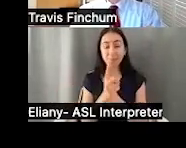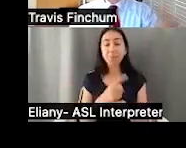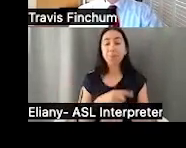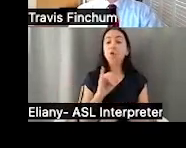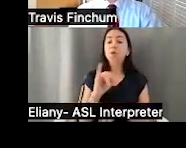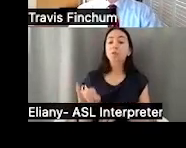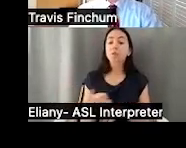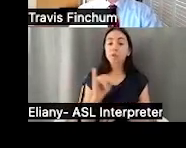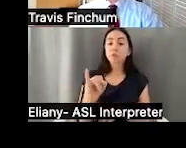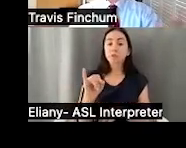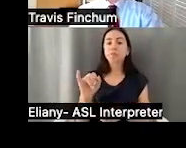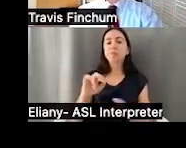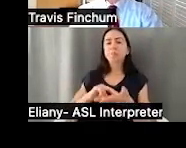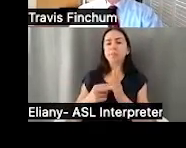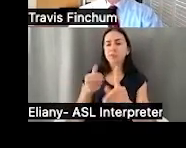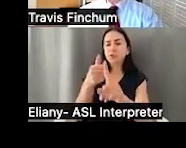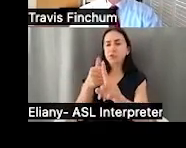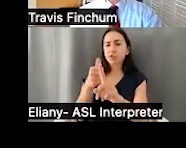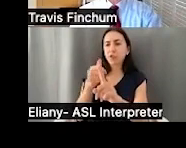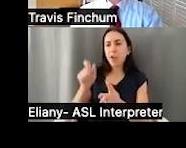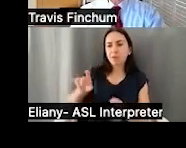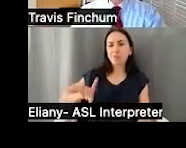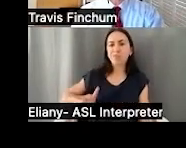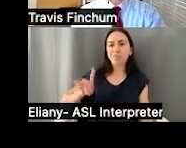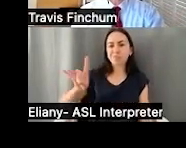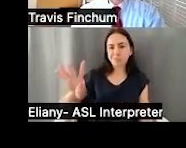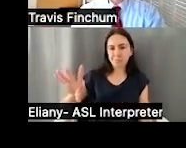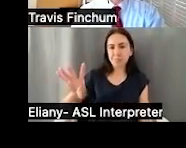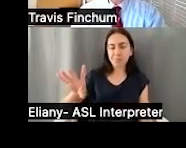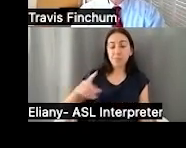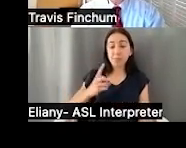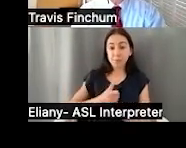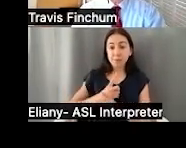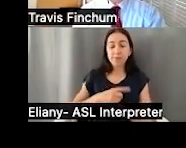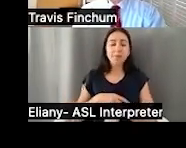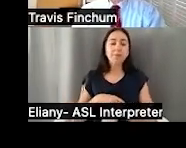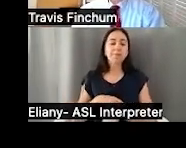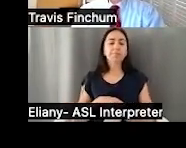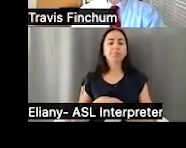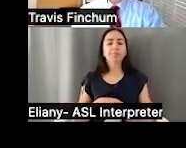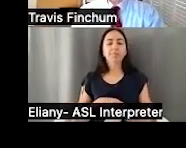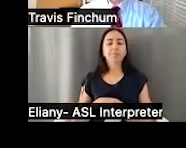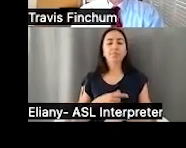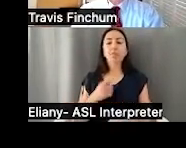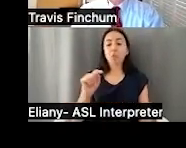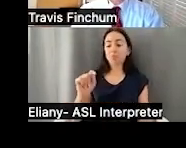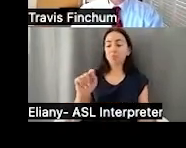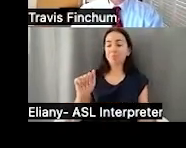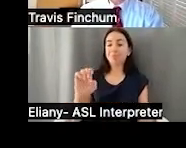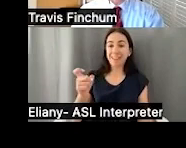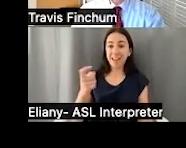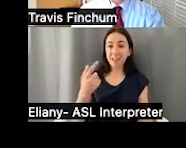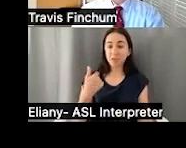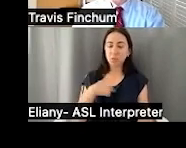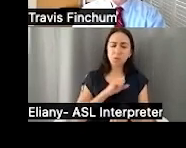you've got to kind of pay for it. You've got to put money into the system. And that happens when we pay our taxes from when we're